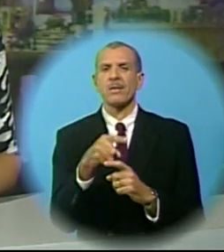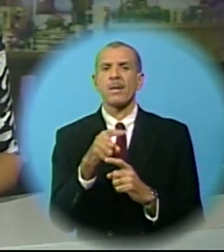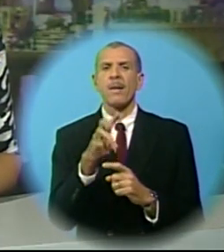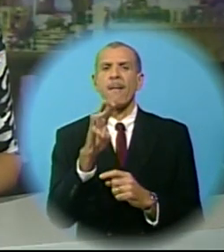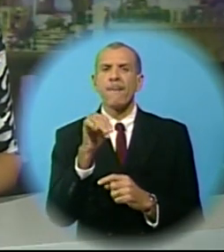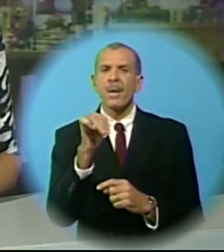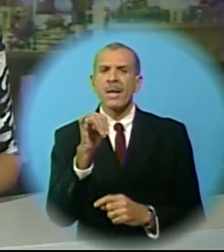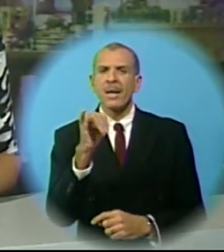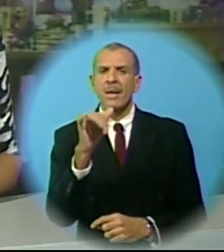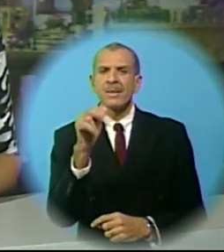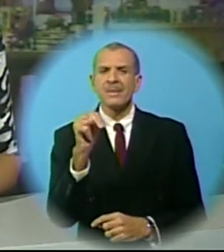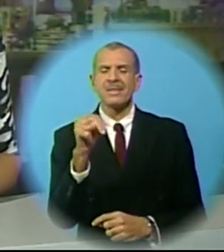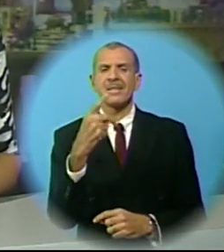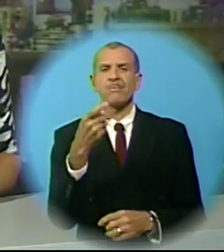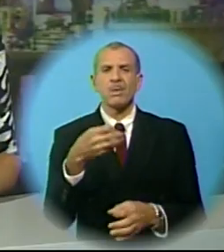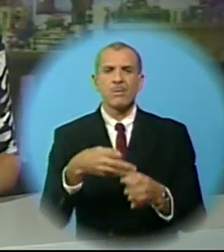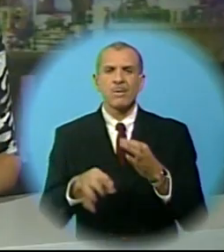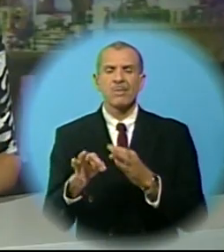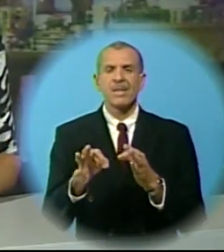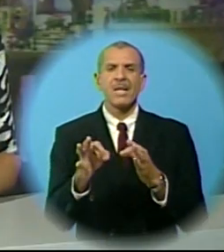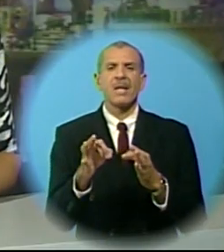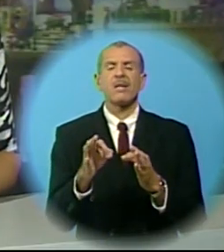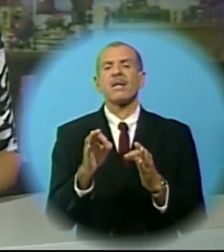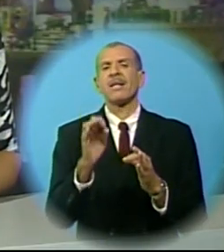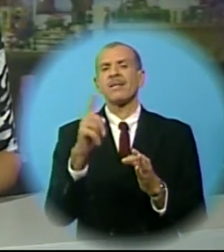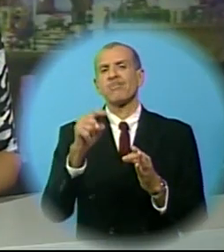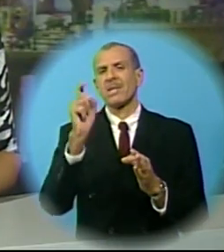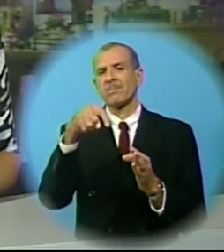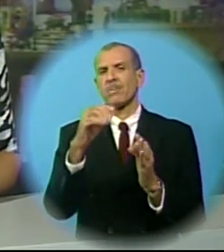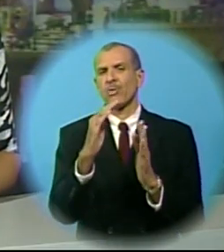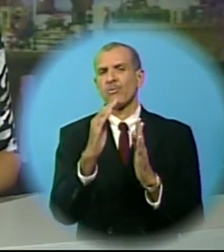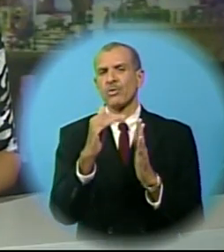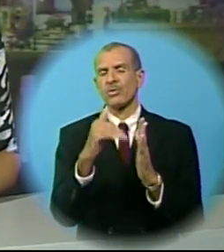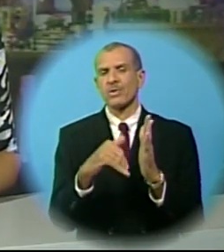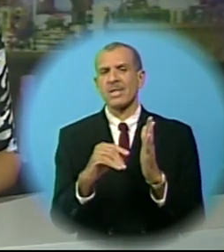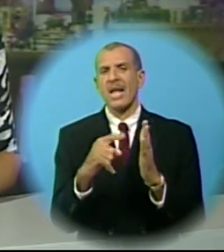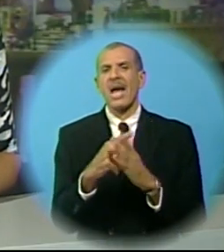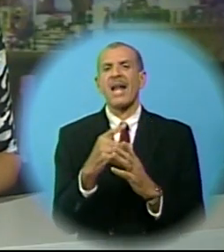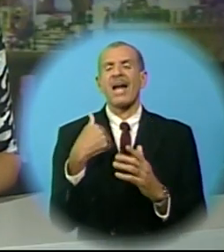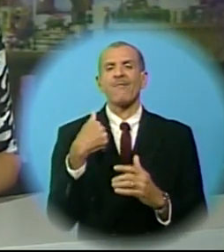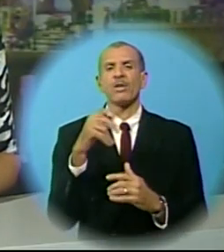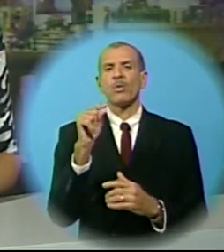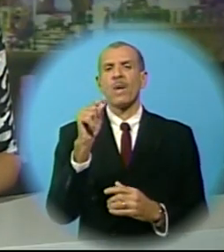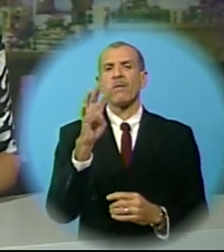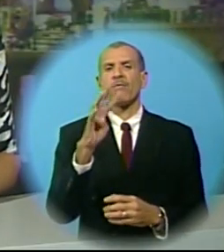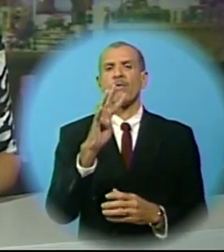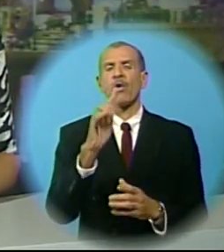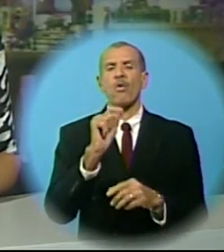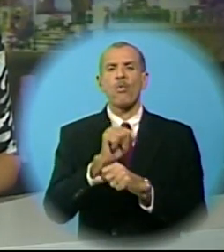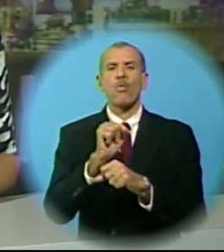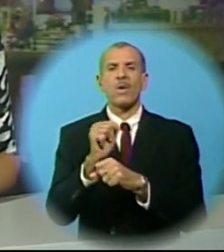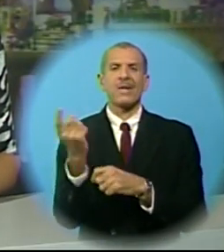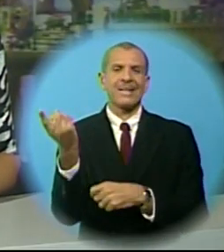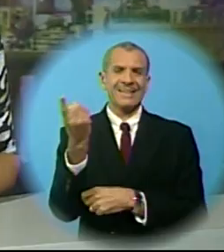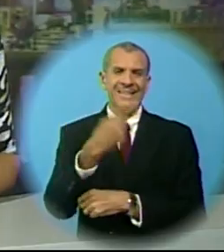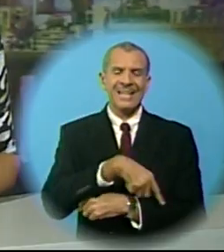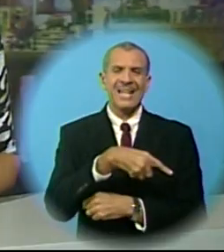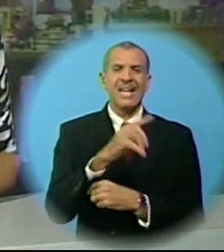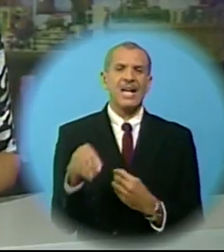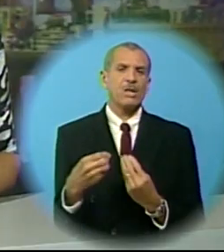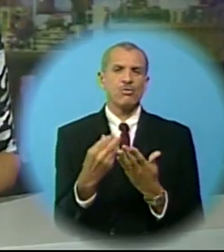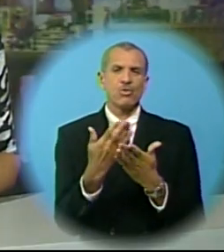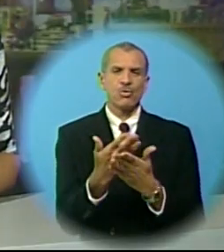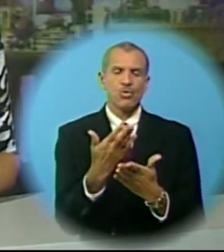when they have been replaced be significantly reduced. She would also like to see a 24-hour workday introduced in the deployment of